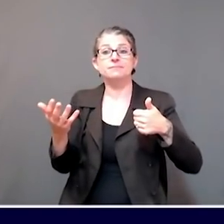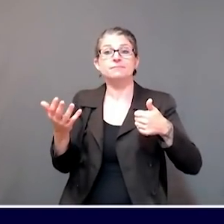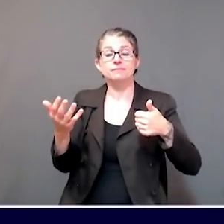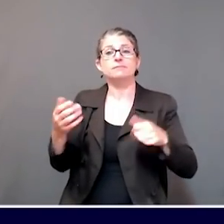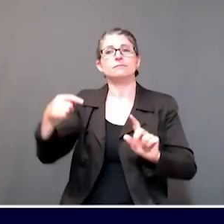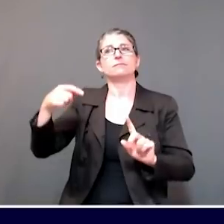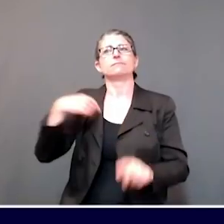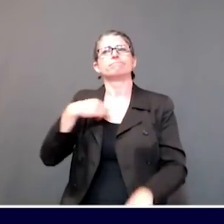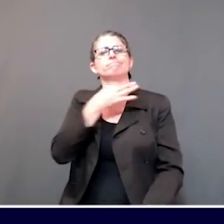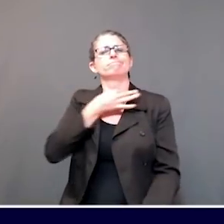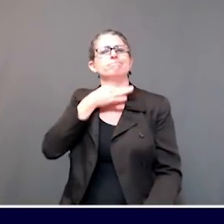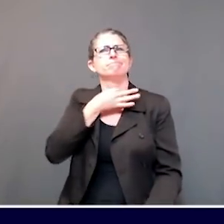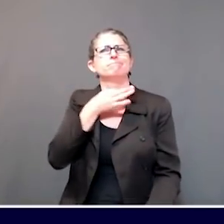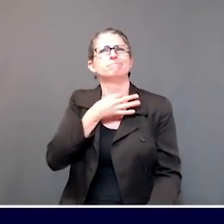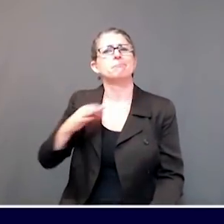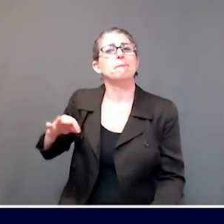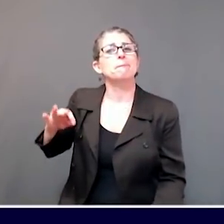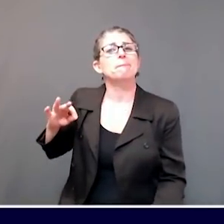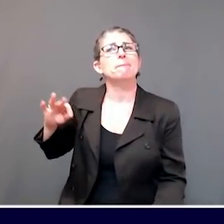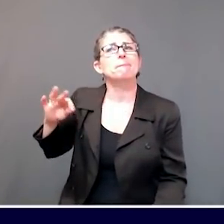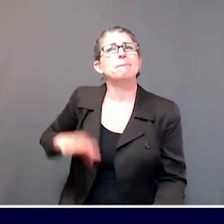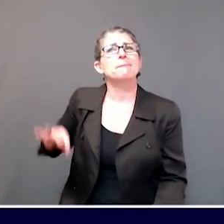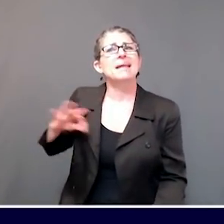of the state?